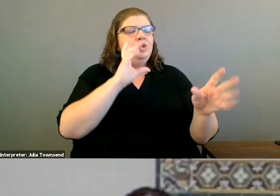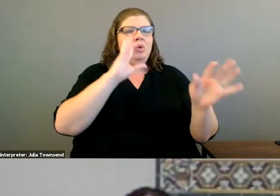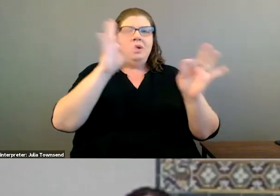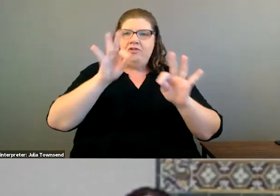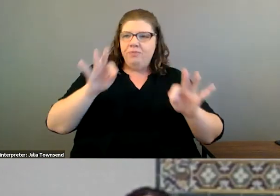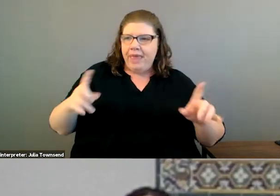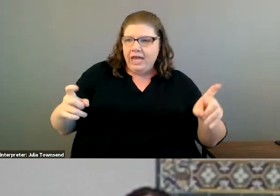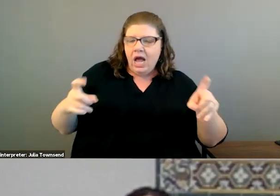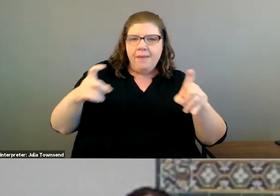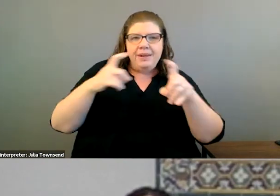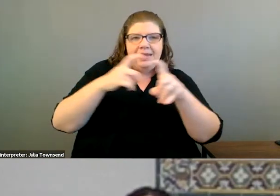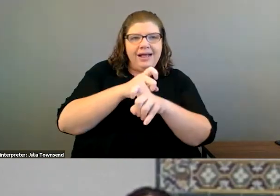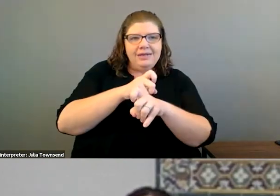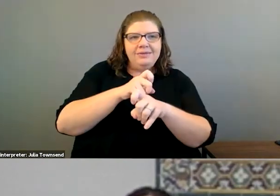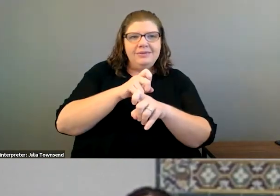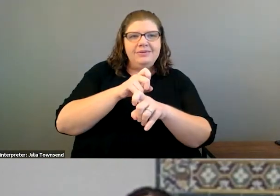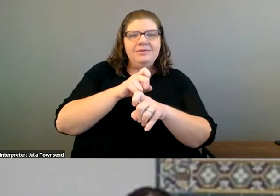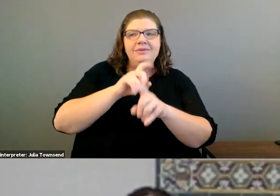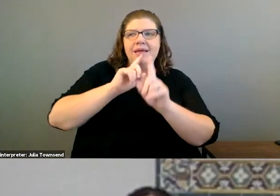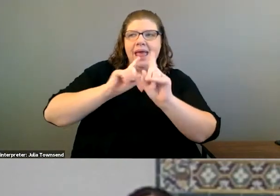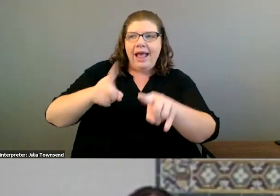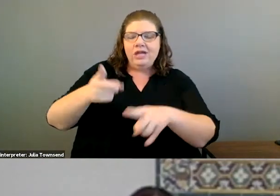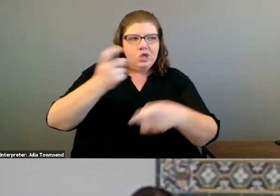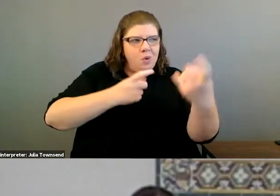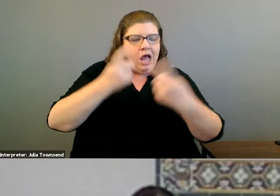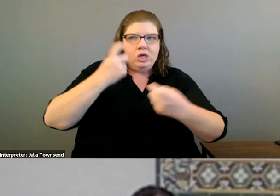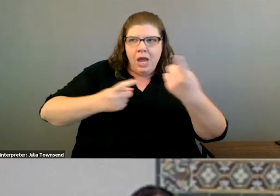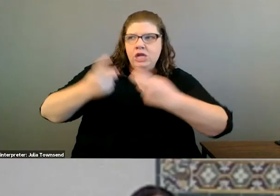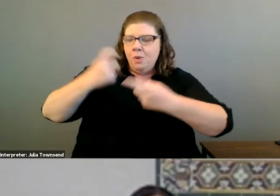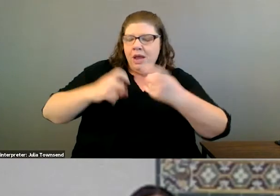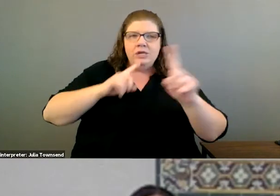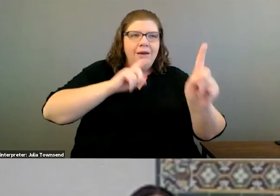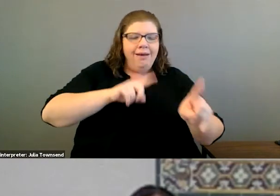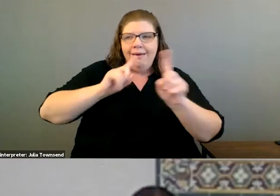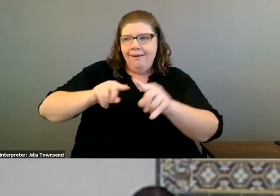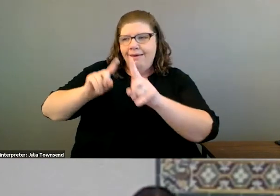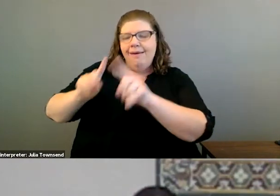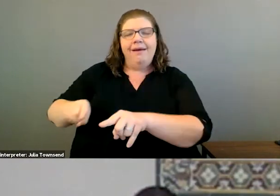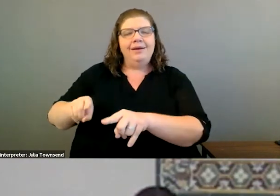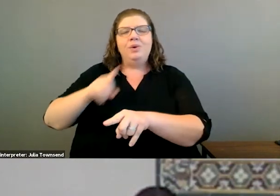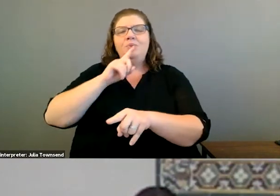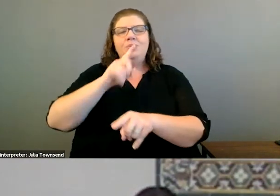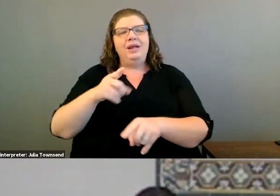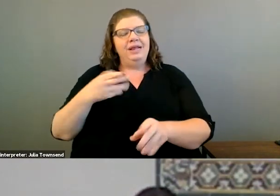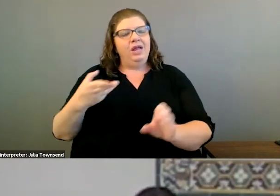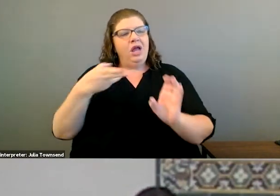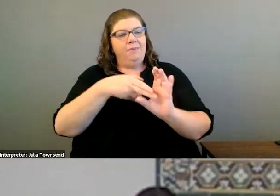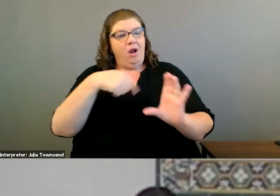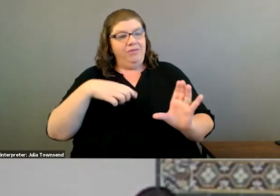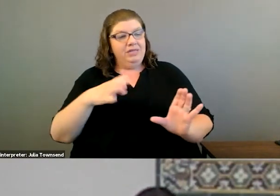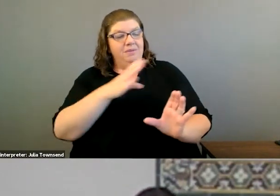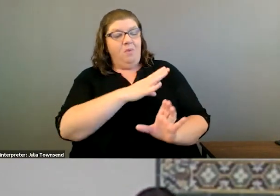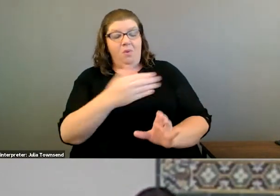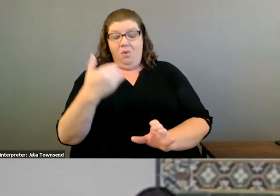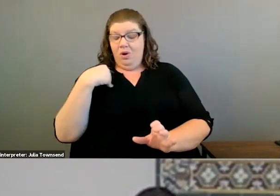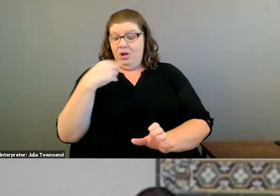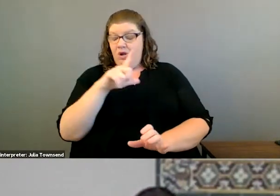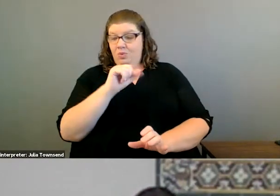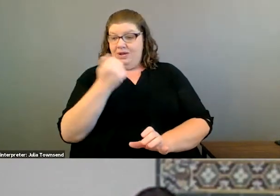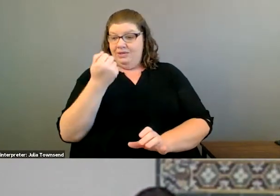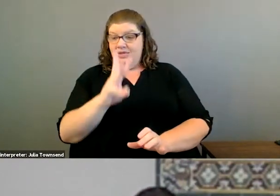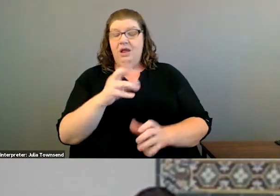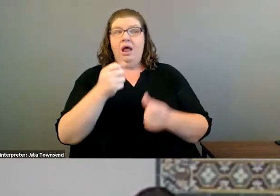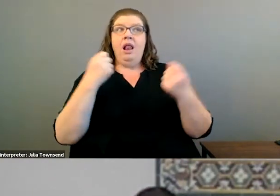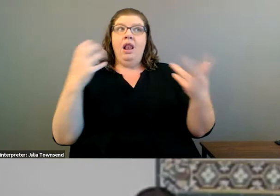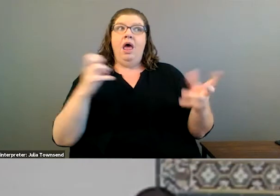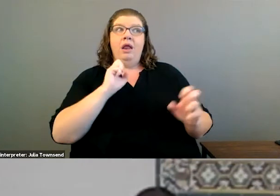complex questions and answer questions about that. And certainly coming on this board in 2016, there were a lot of questions